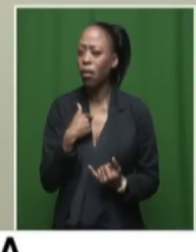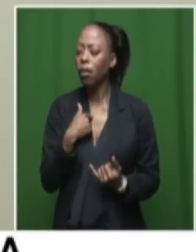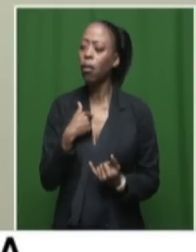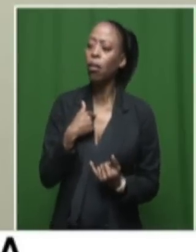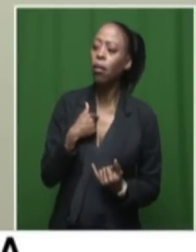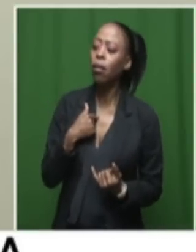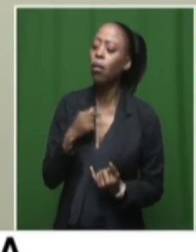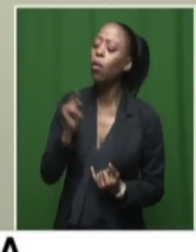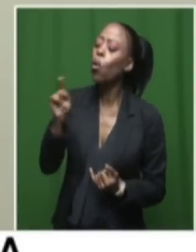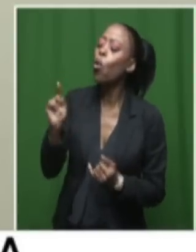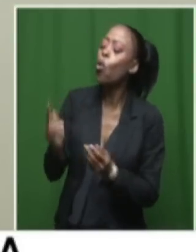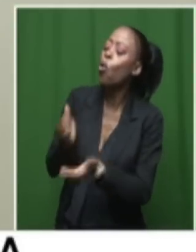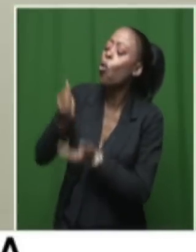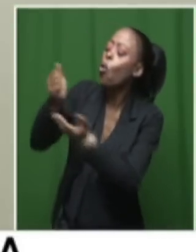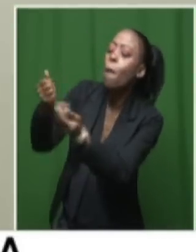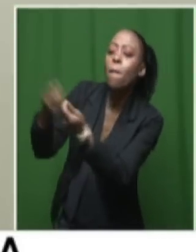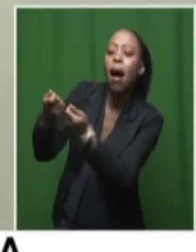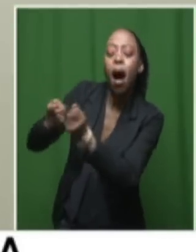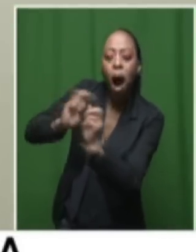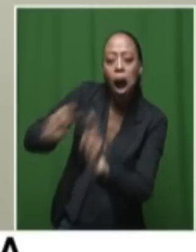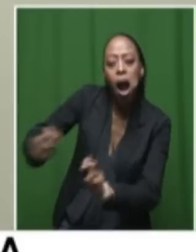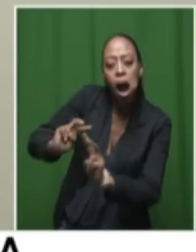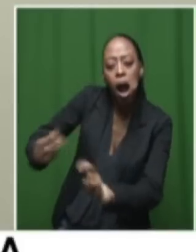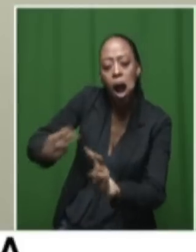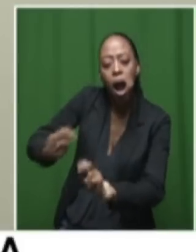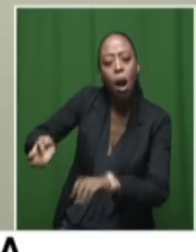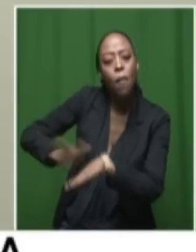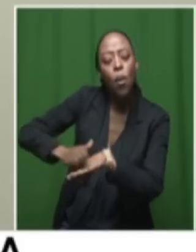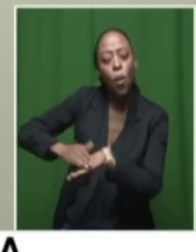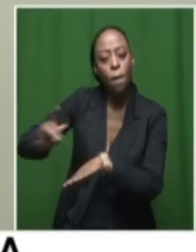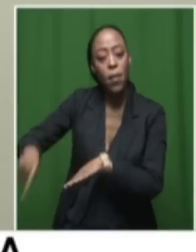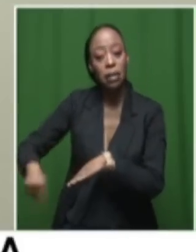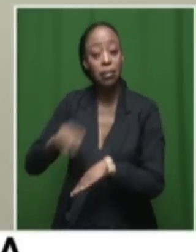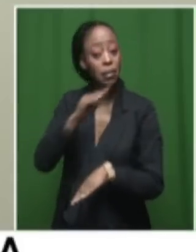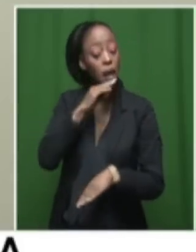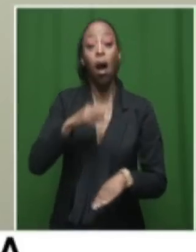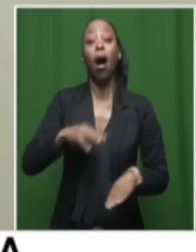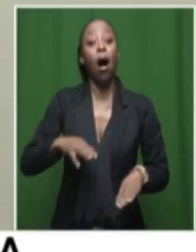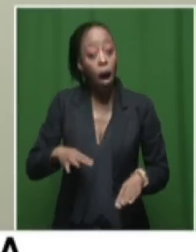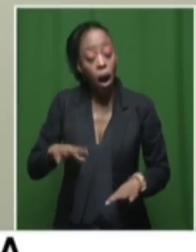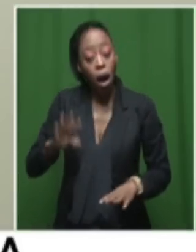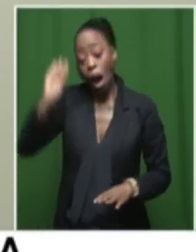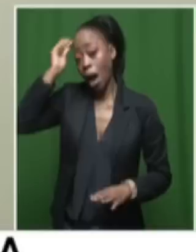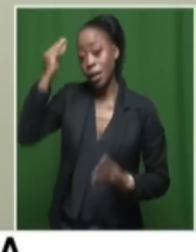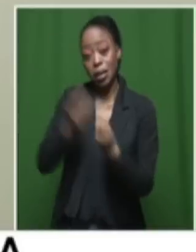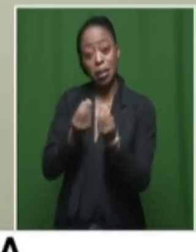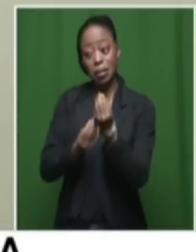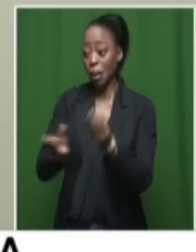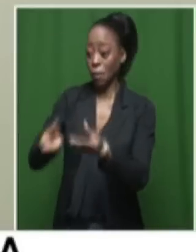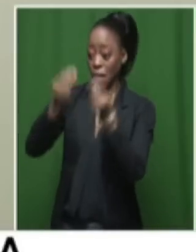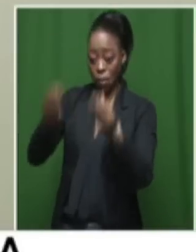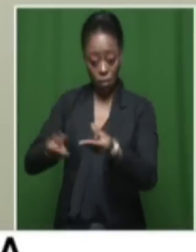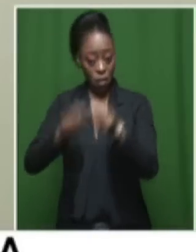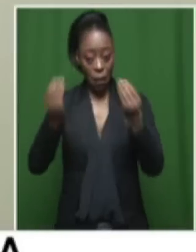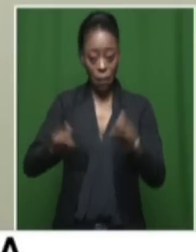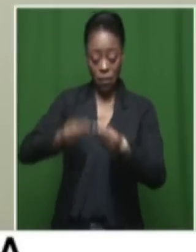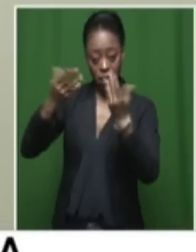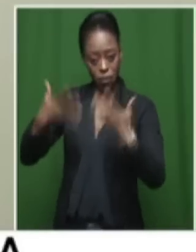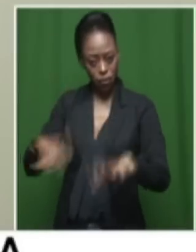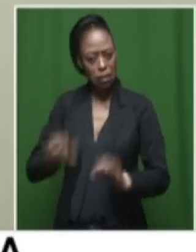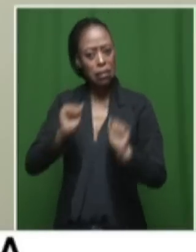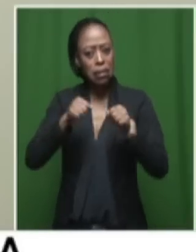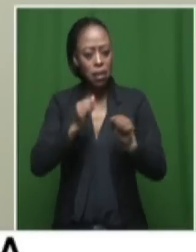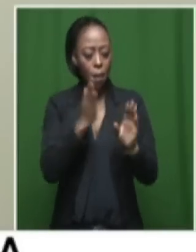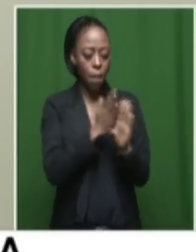them, since they were asking these questions. And that revealed some very interesting things to us. Because, we know